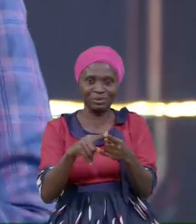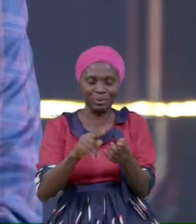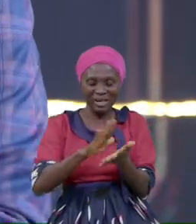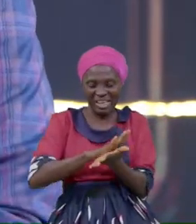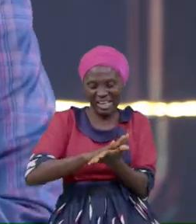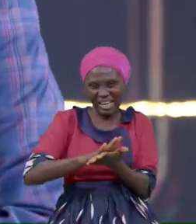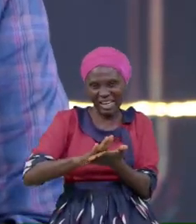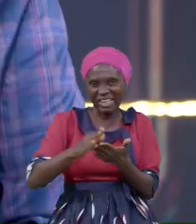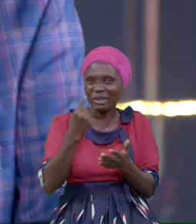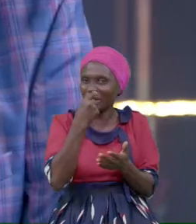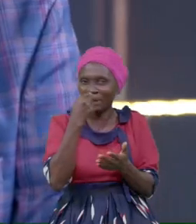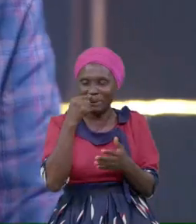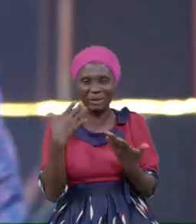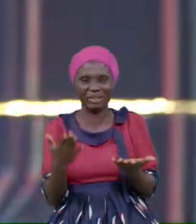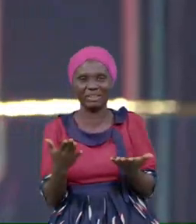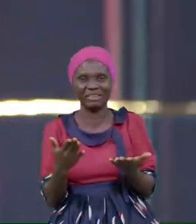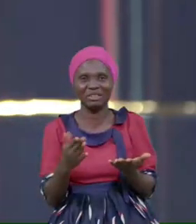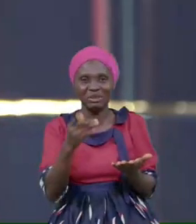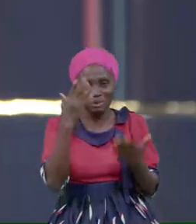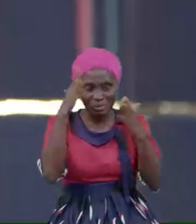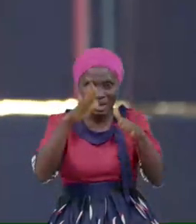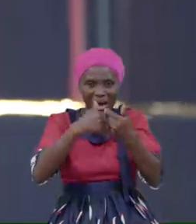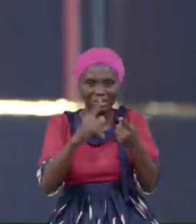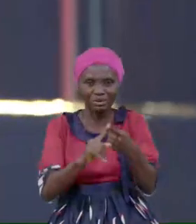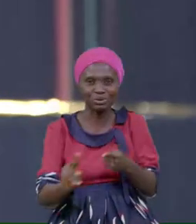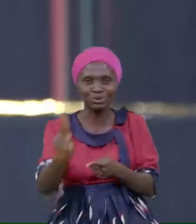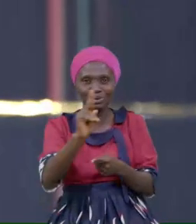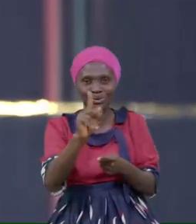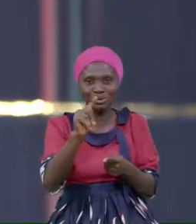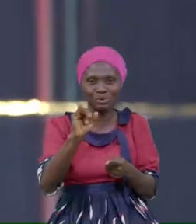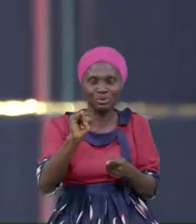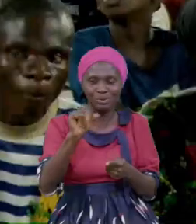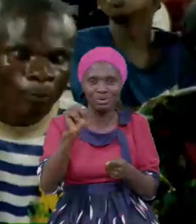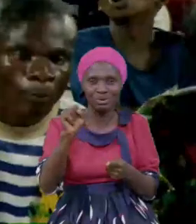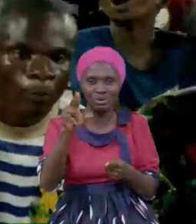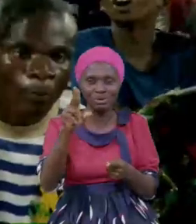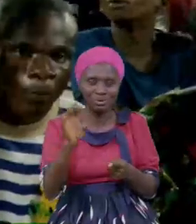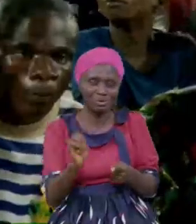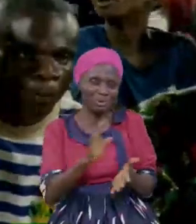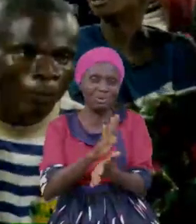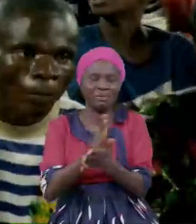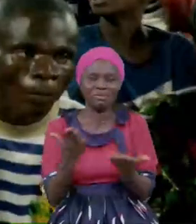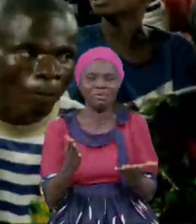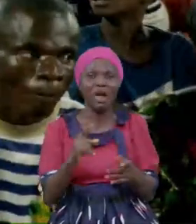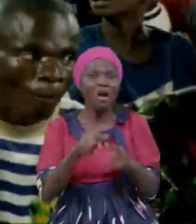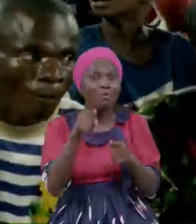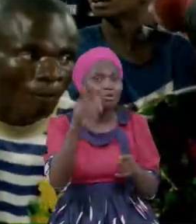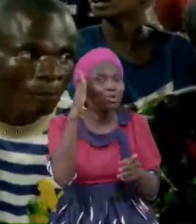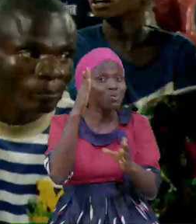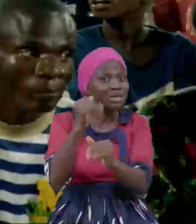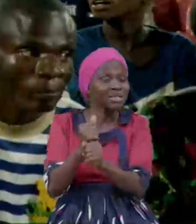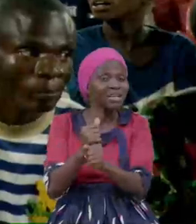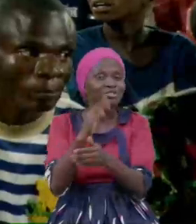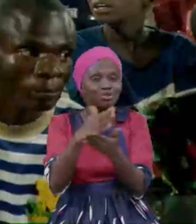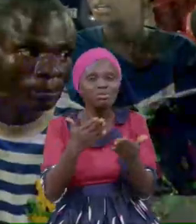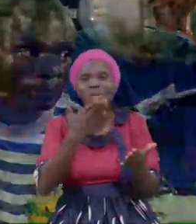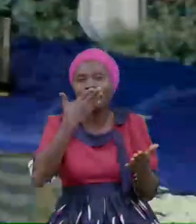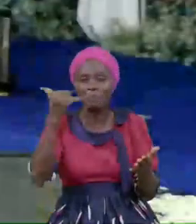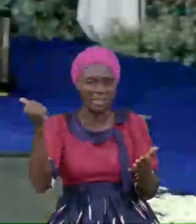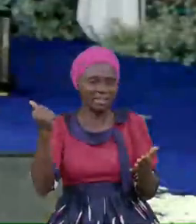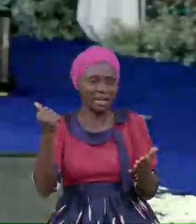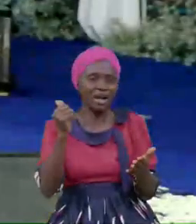You are going to have something better. You are going to have something better. Your personal life, your